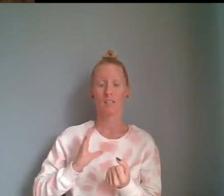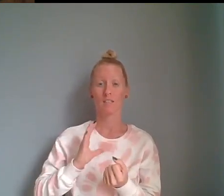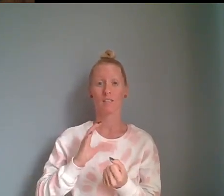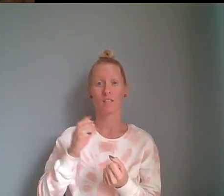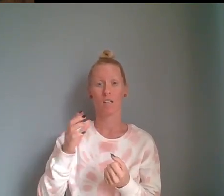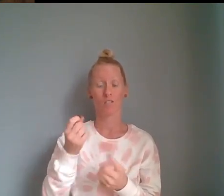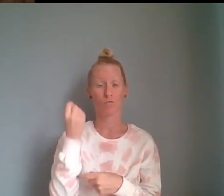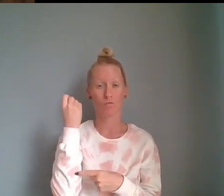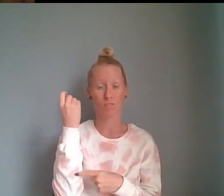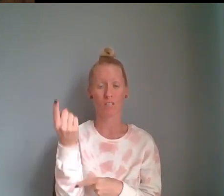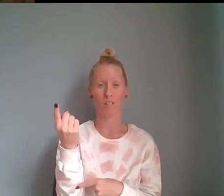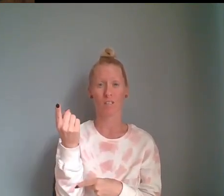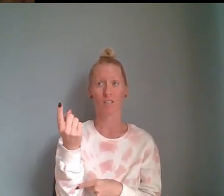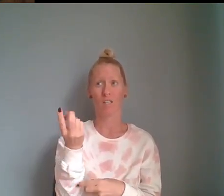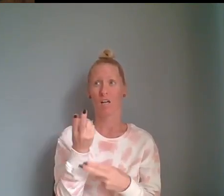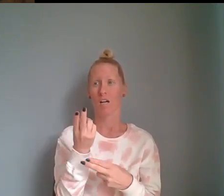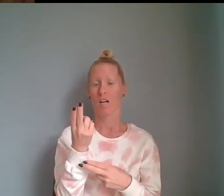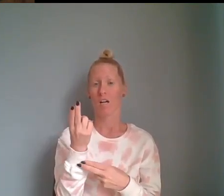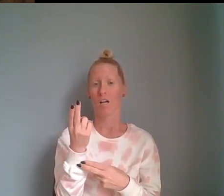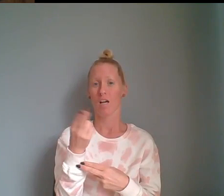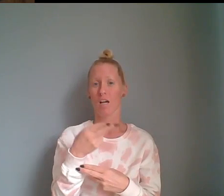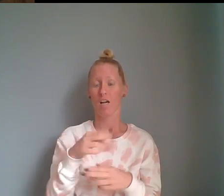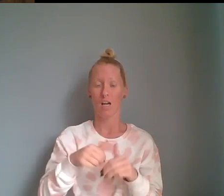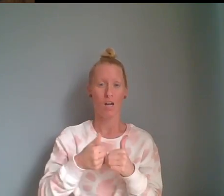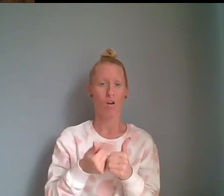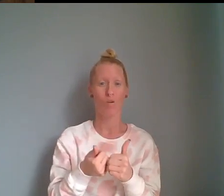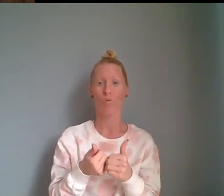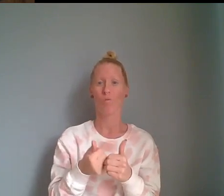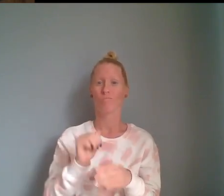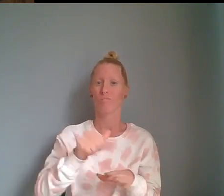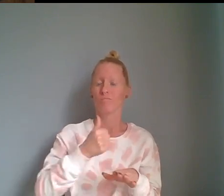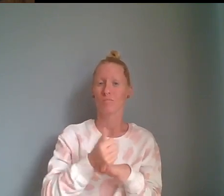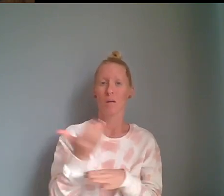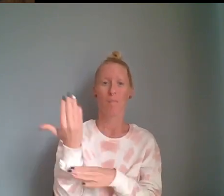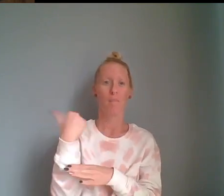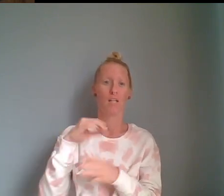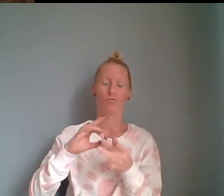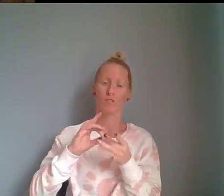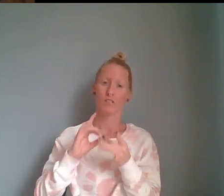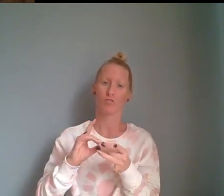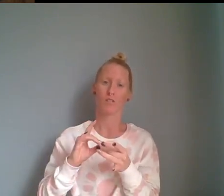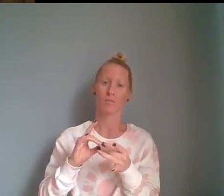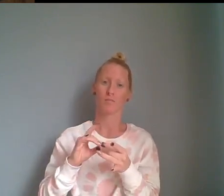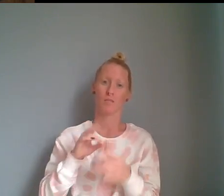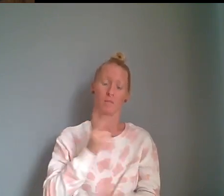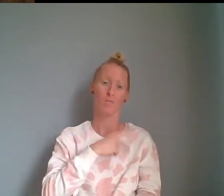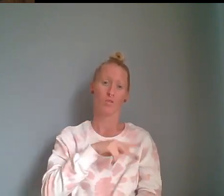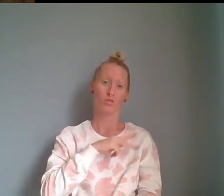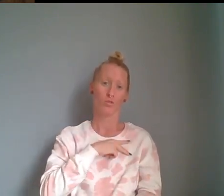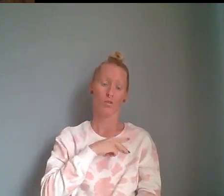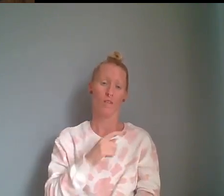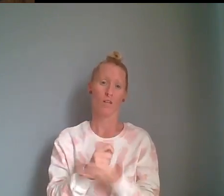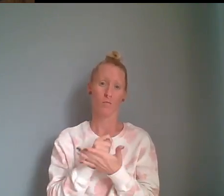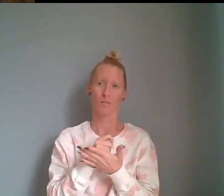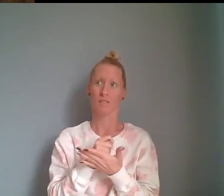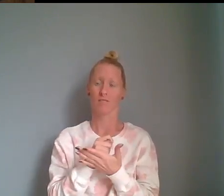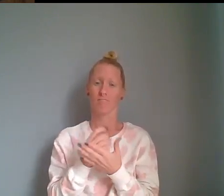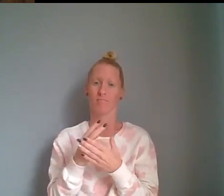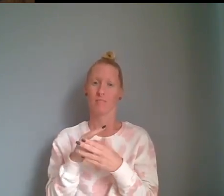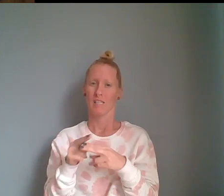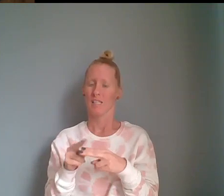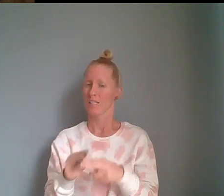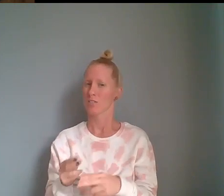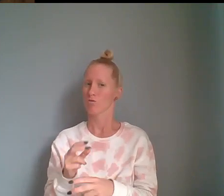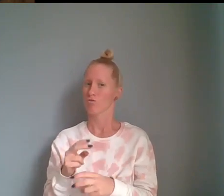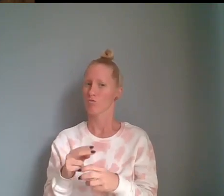self-views and how they're rooted in their past relationships. Interpersonal therapy is less structured than cognitive